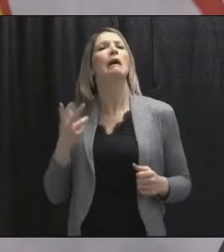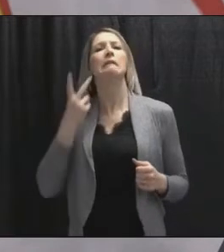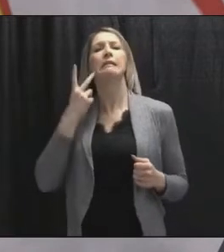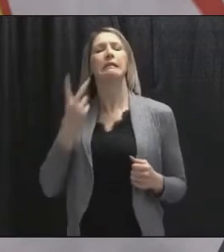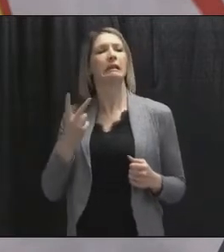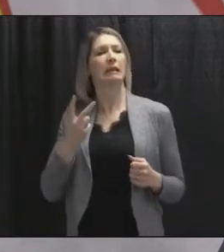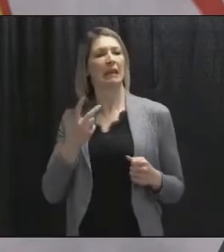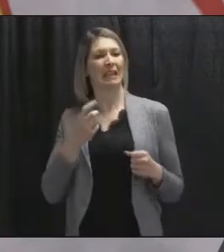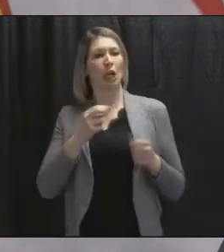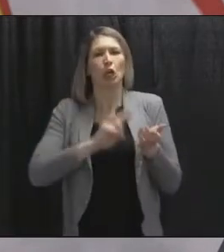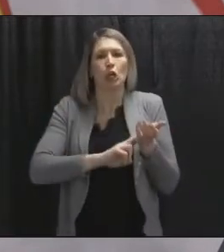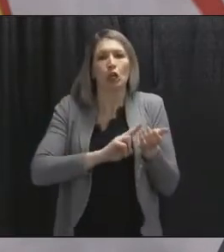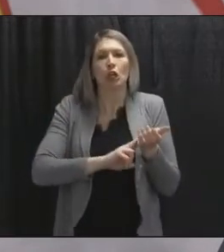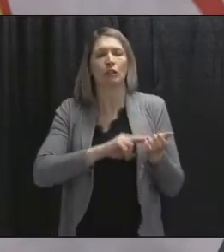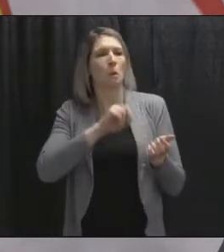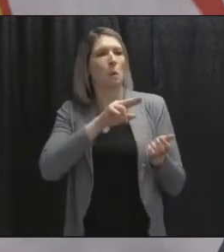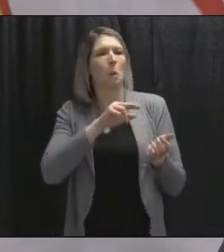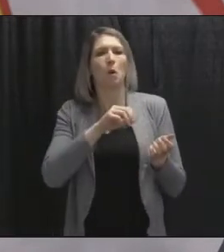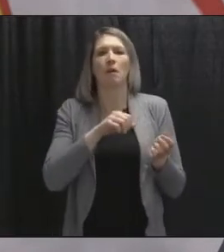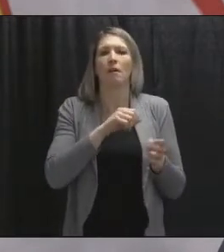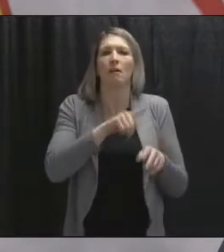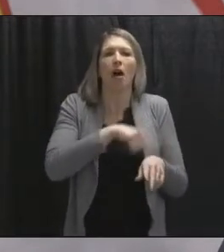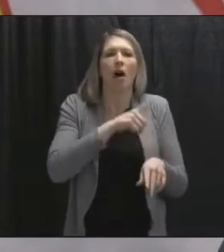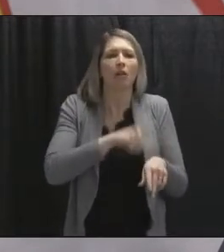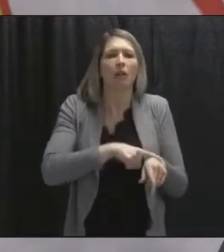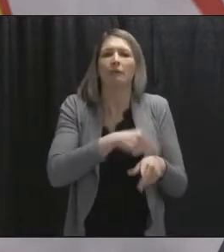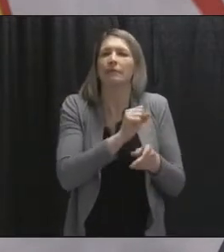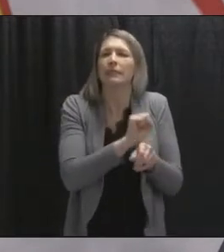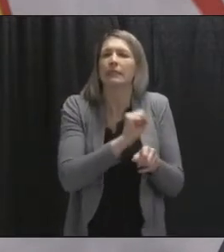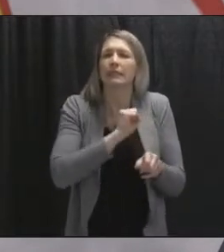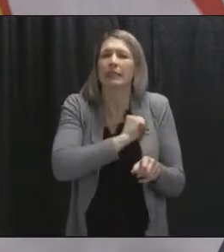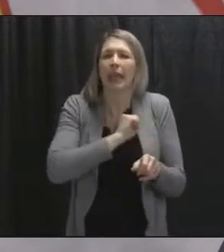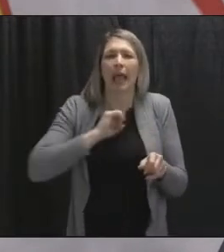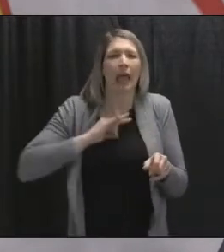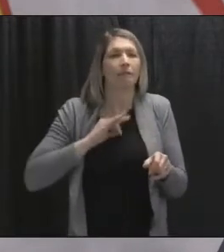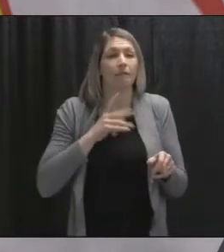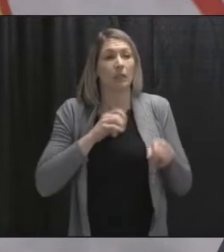spread of this virus into those homes. So keep up the good work.